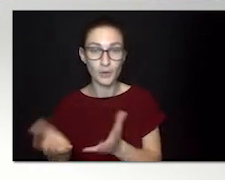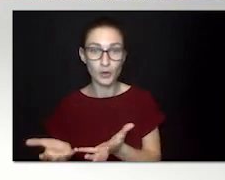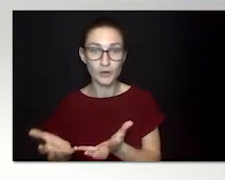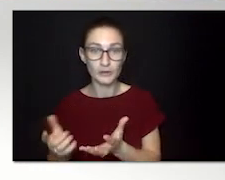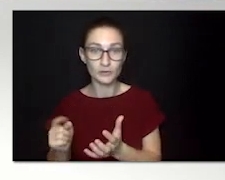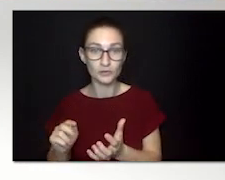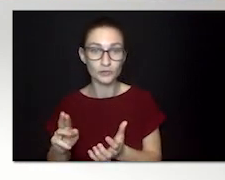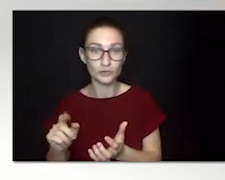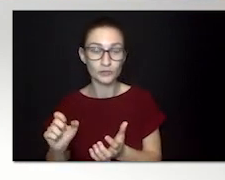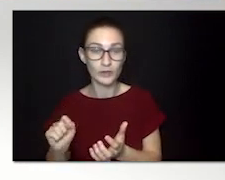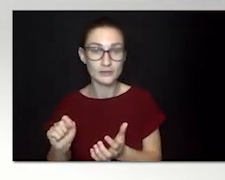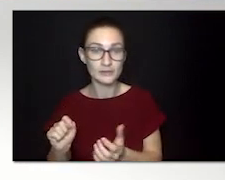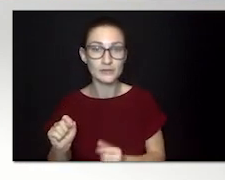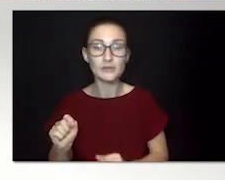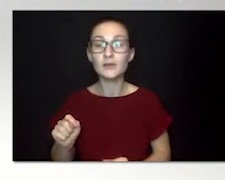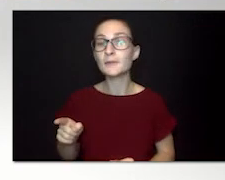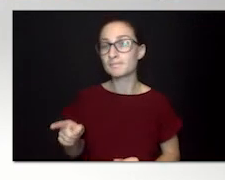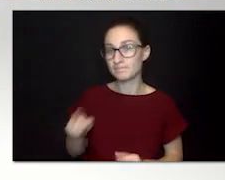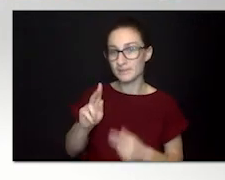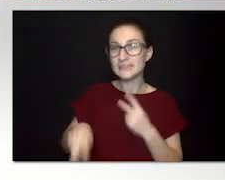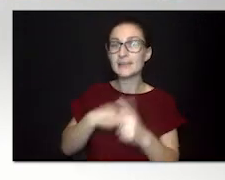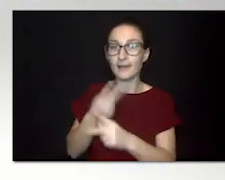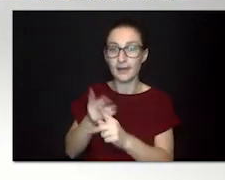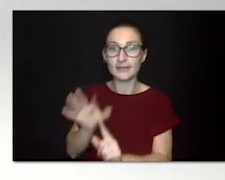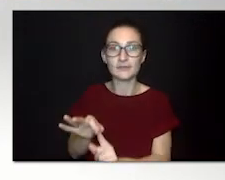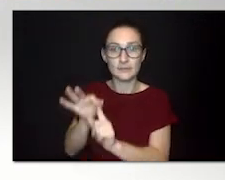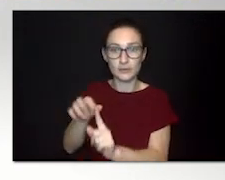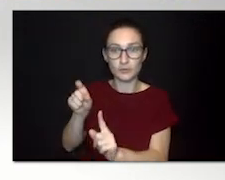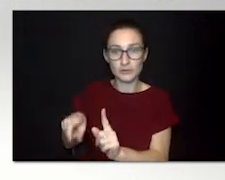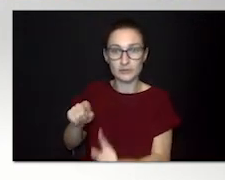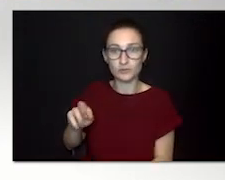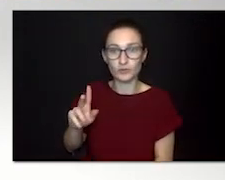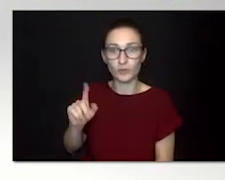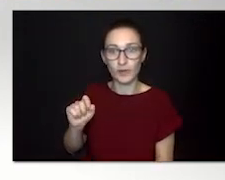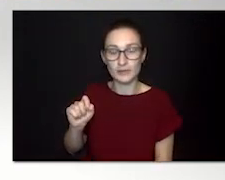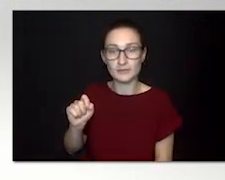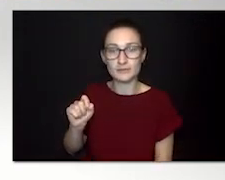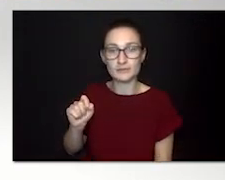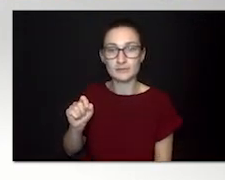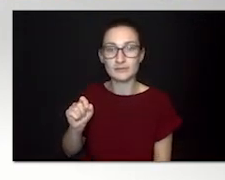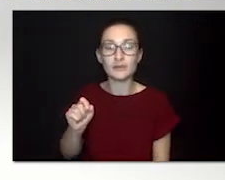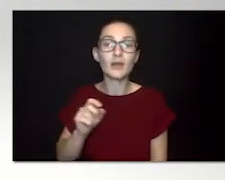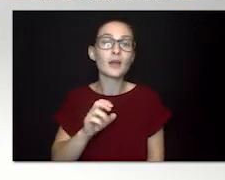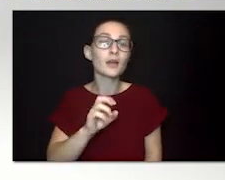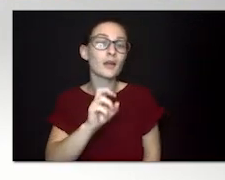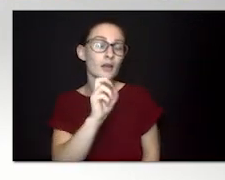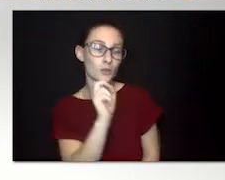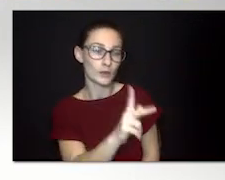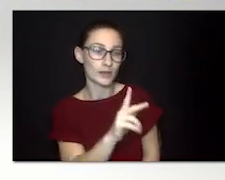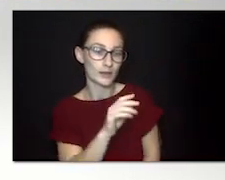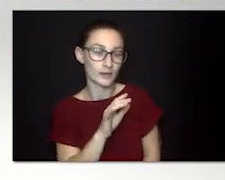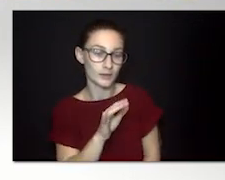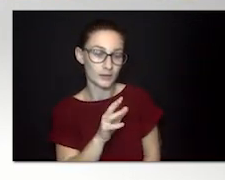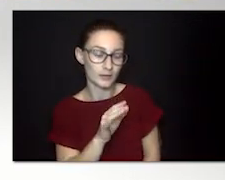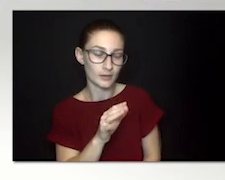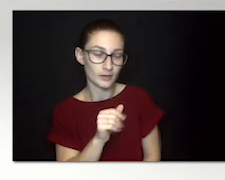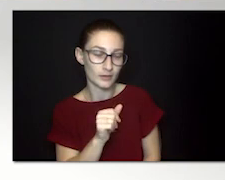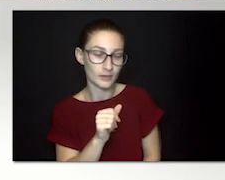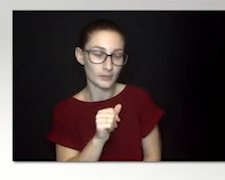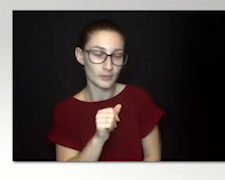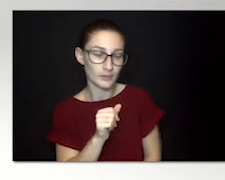the special needs trust? It's a type of special needs trust. Oh, okay, so if you're